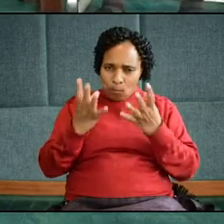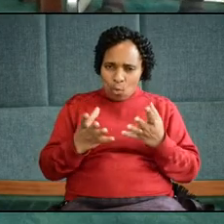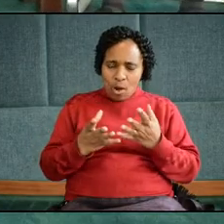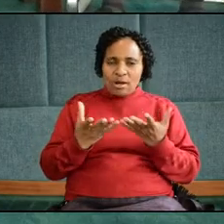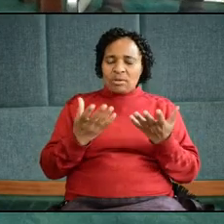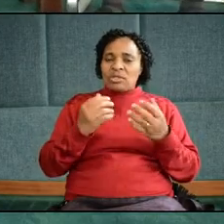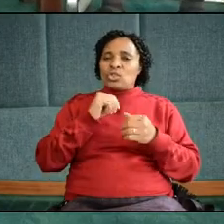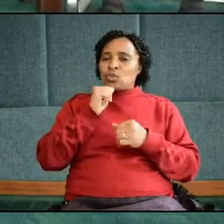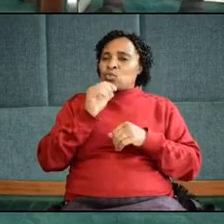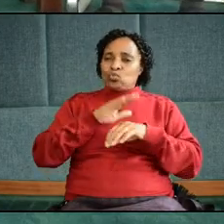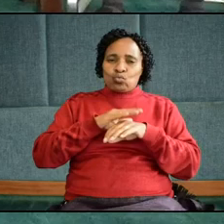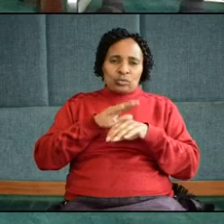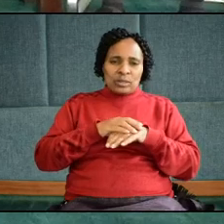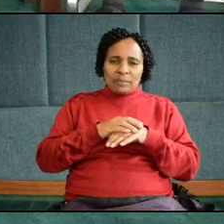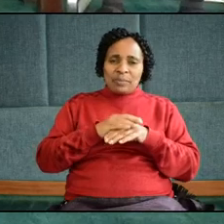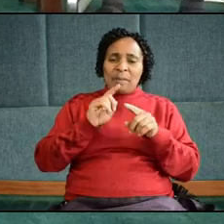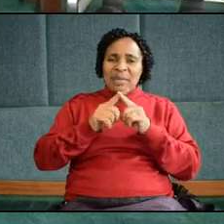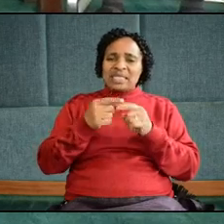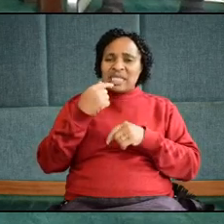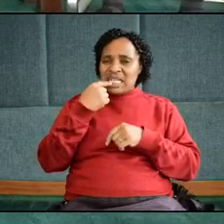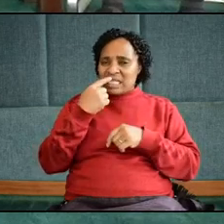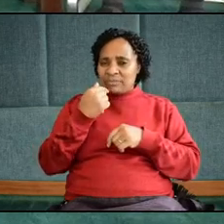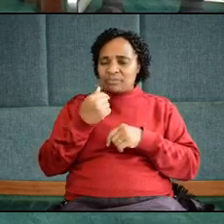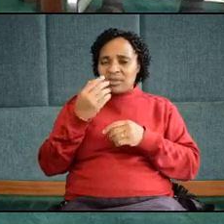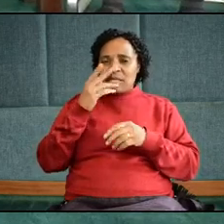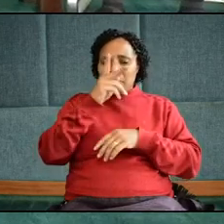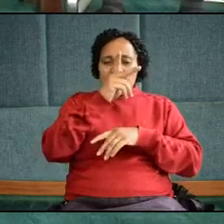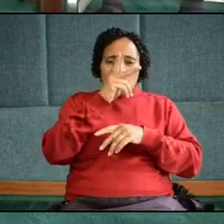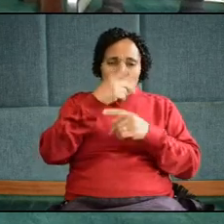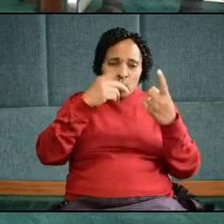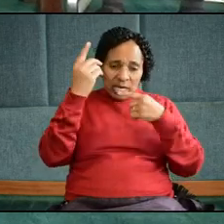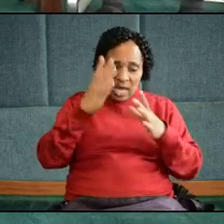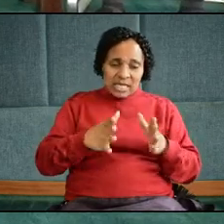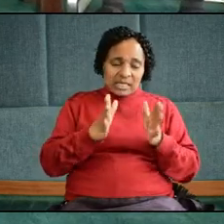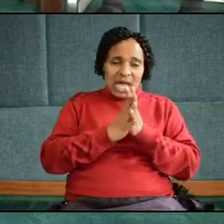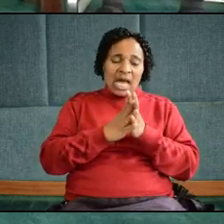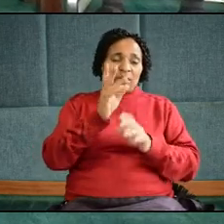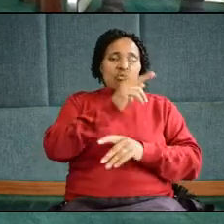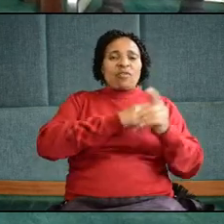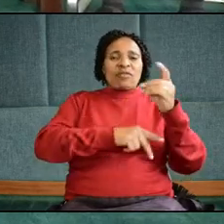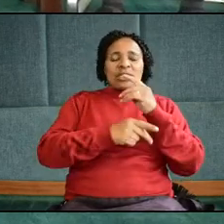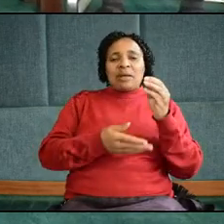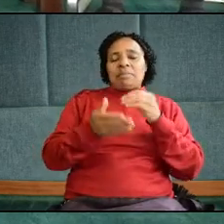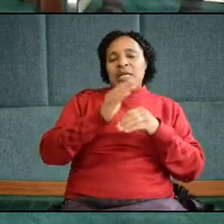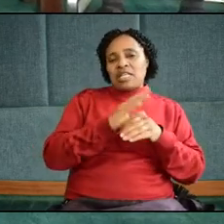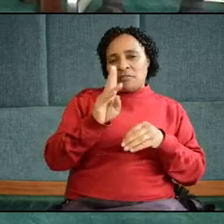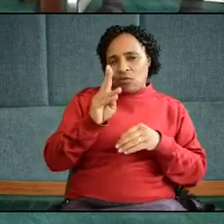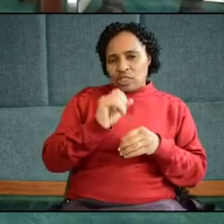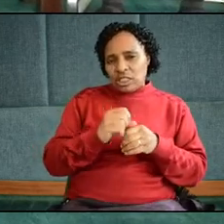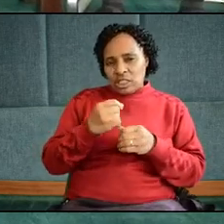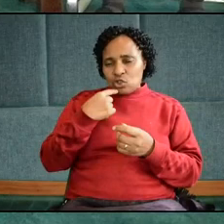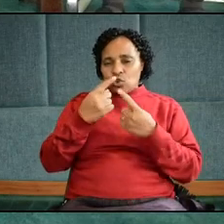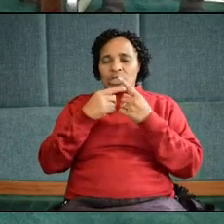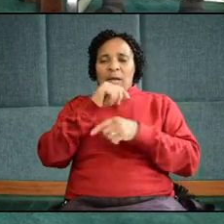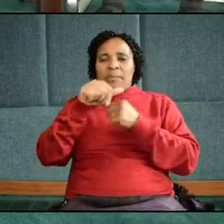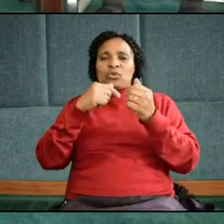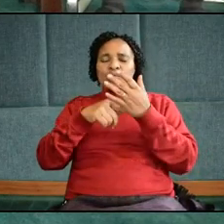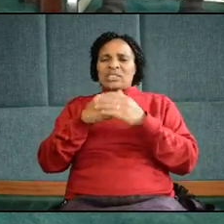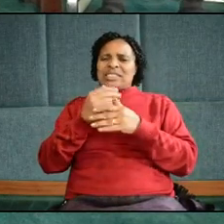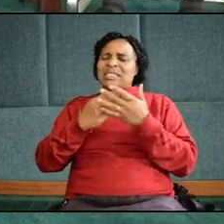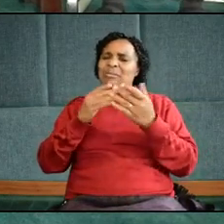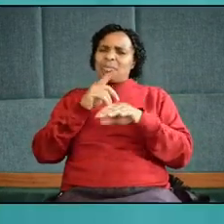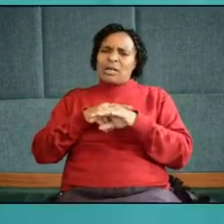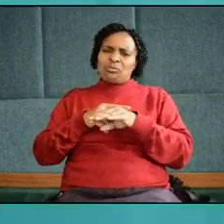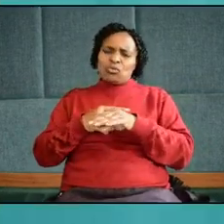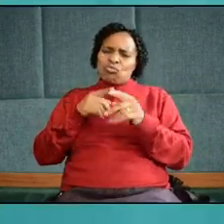True. Ellen White in Patriarchs and Prophets, chapter 40, thank you for that, Silas, she states that at times we